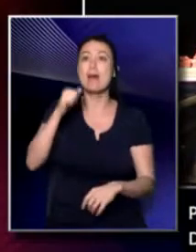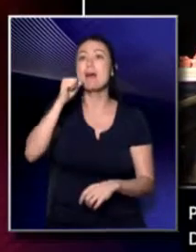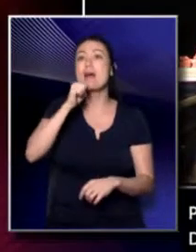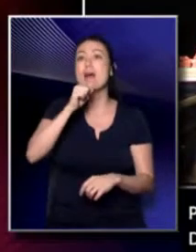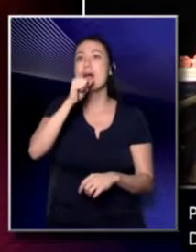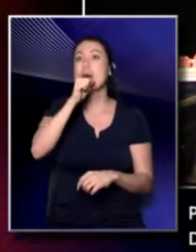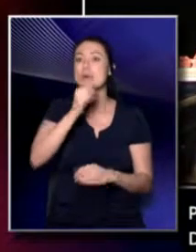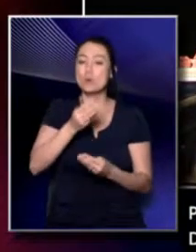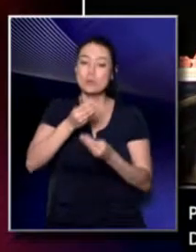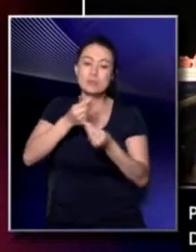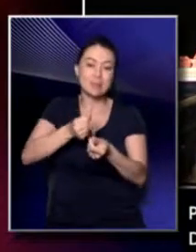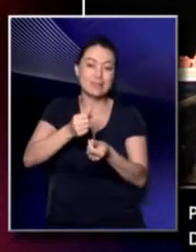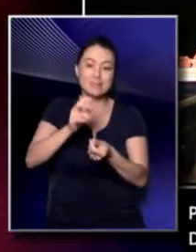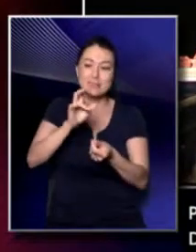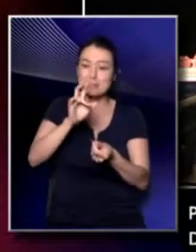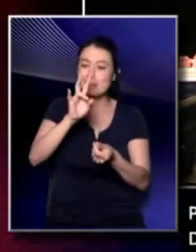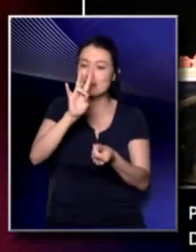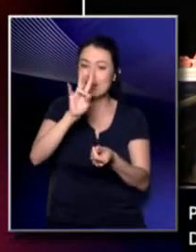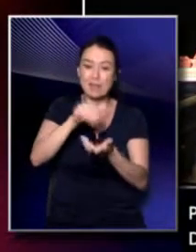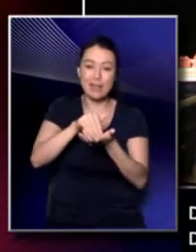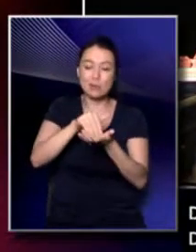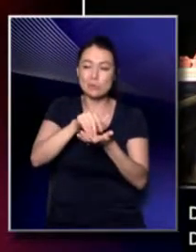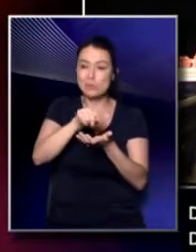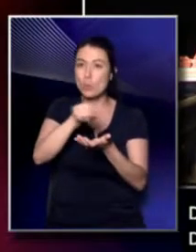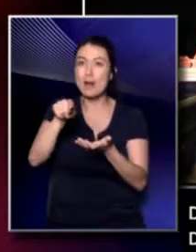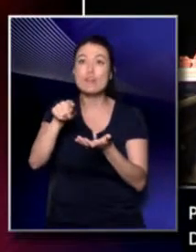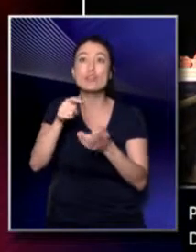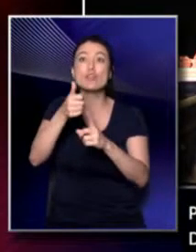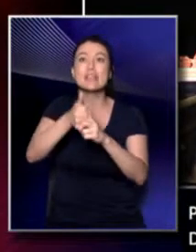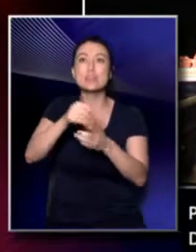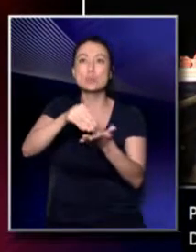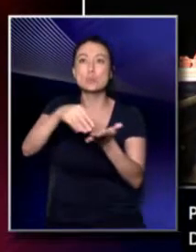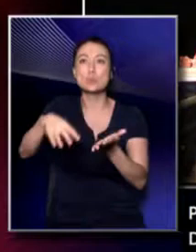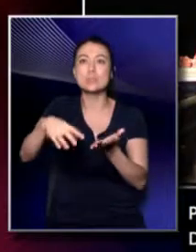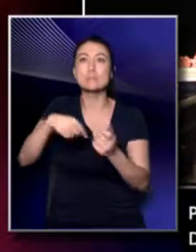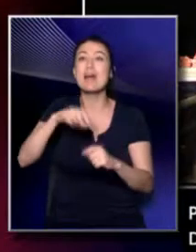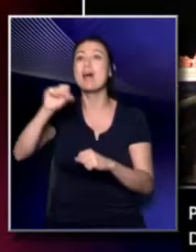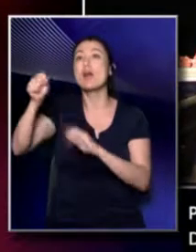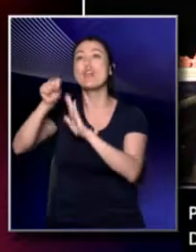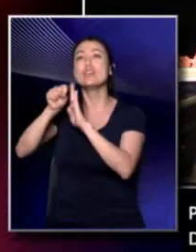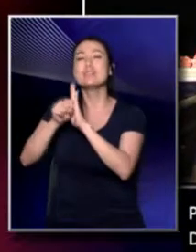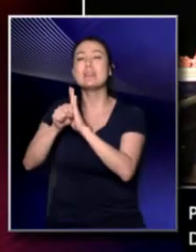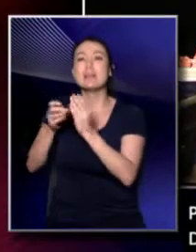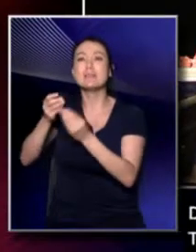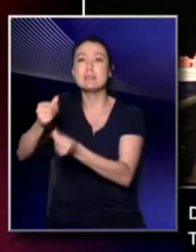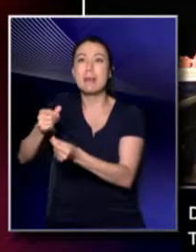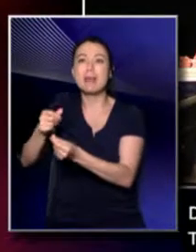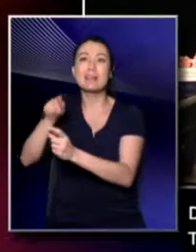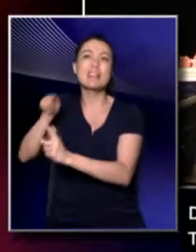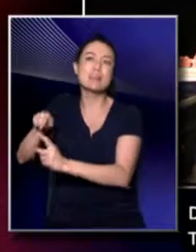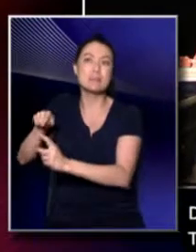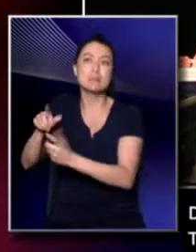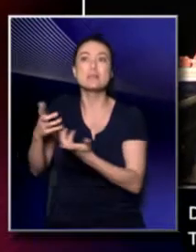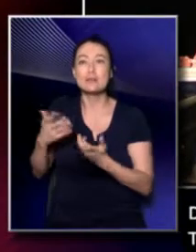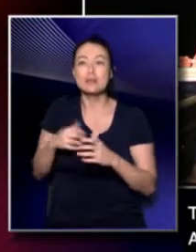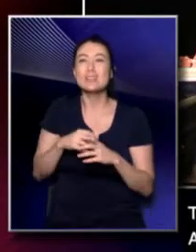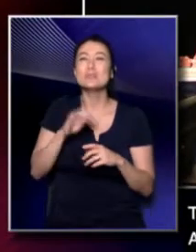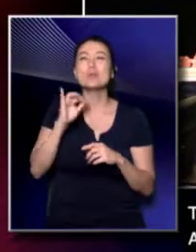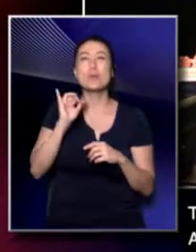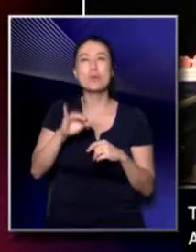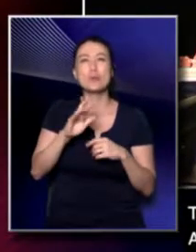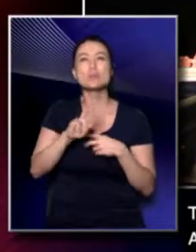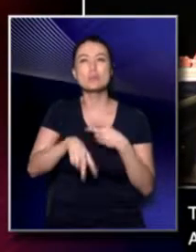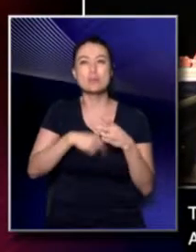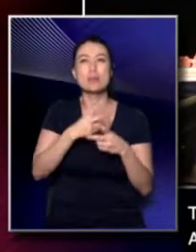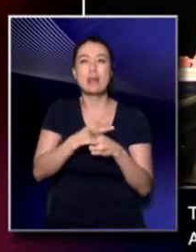spends 7,000 whatever per student, and other states spend this or something. So those are the types of